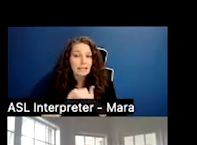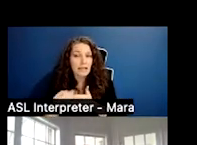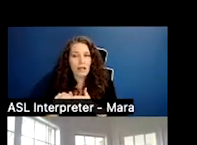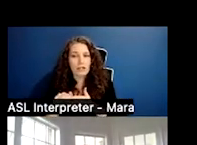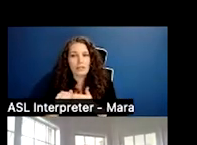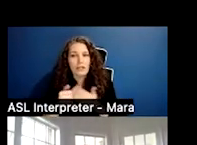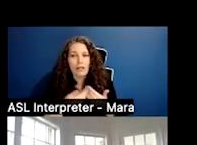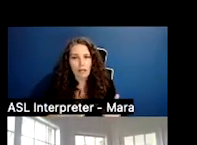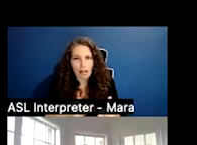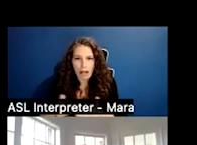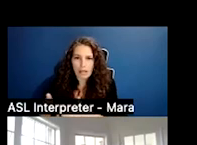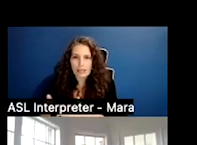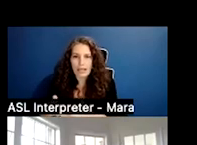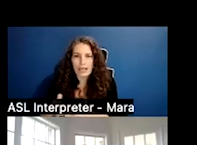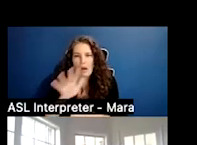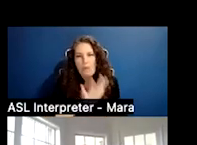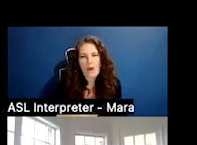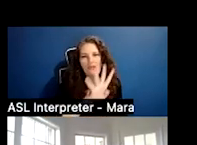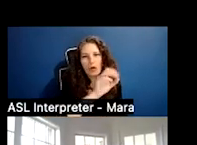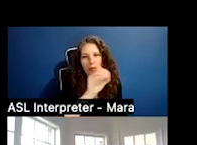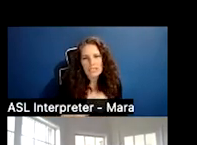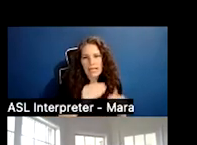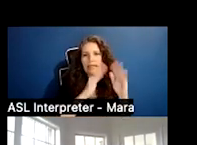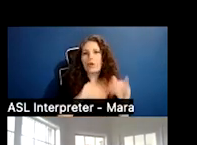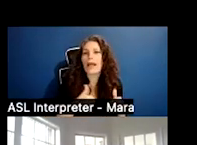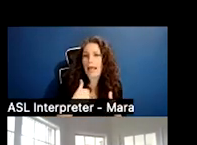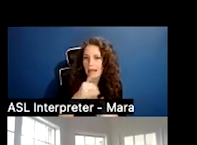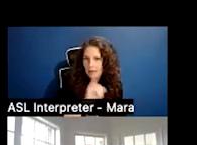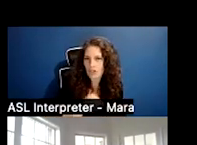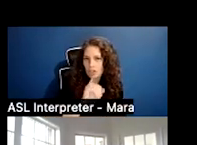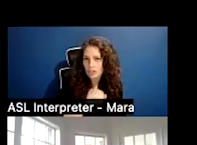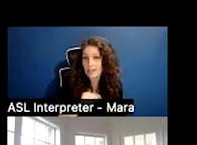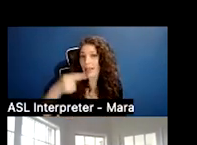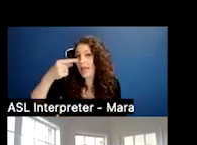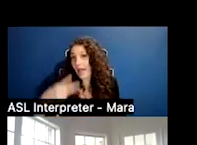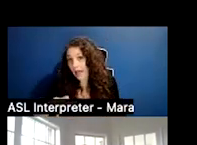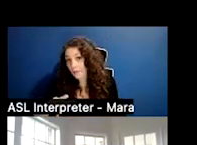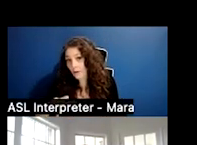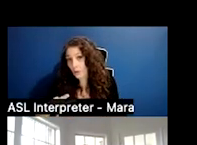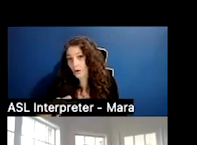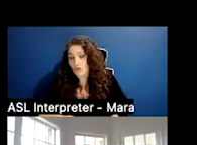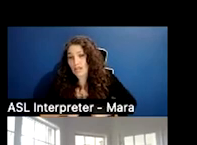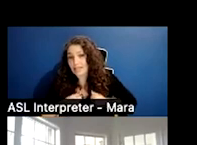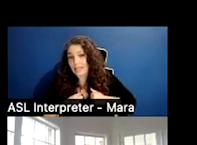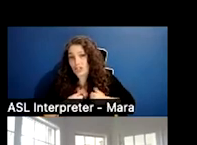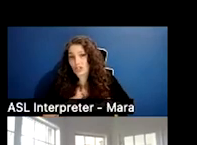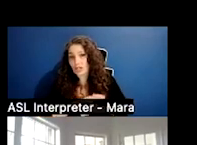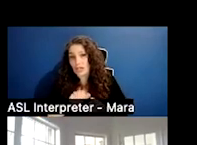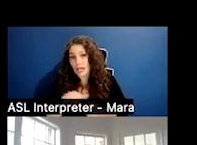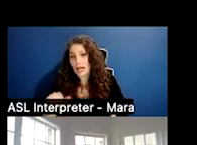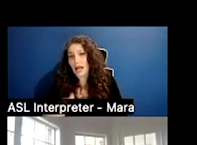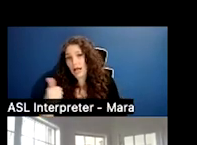insured, half of that 40 billion was residential damage, and half of that was insured. And that's why those companies were losing their shirt and